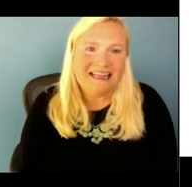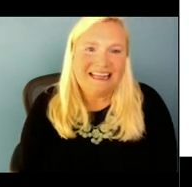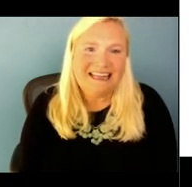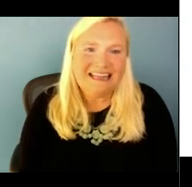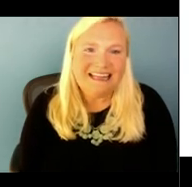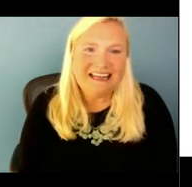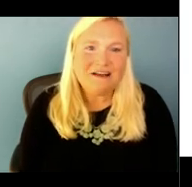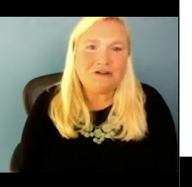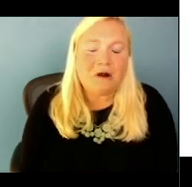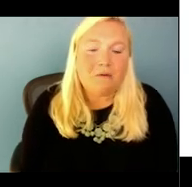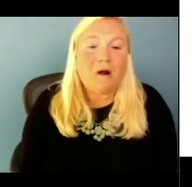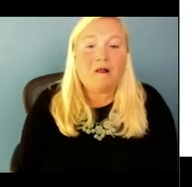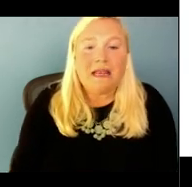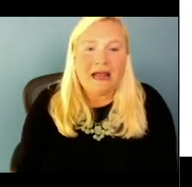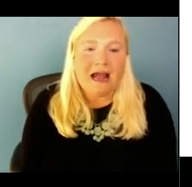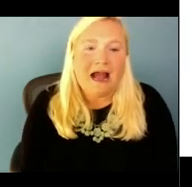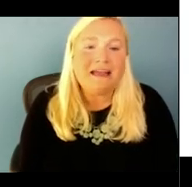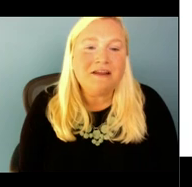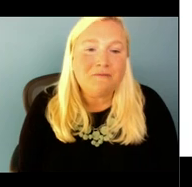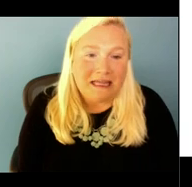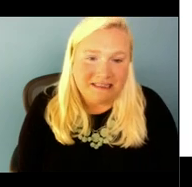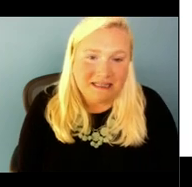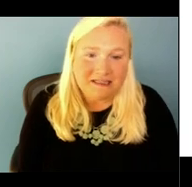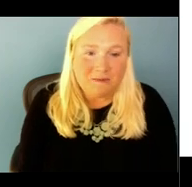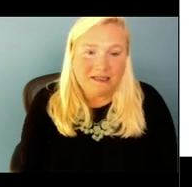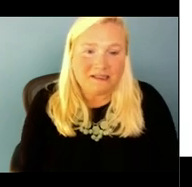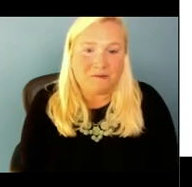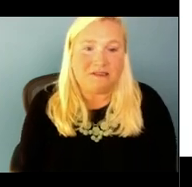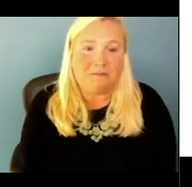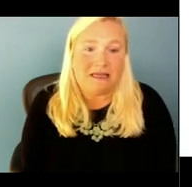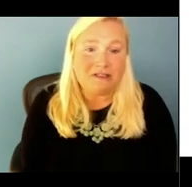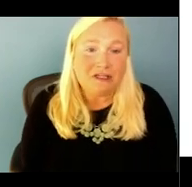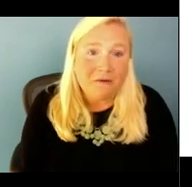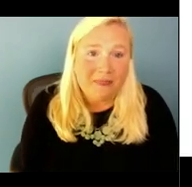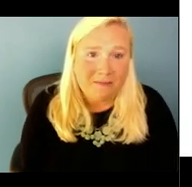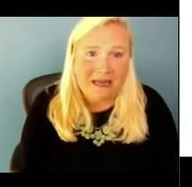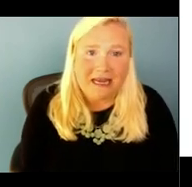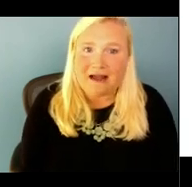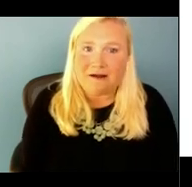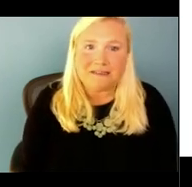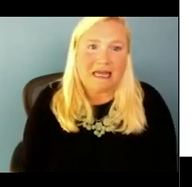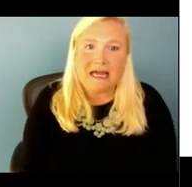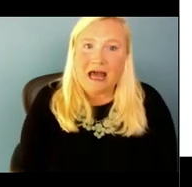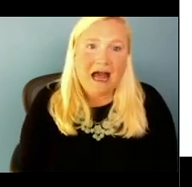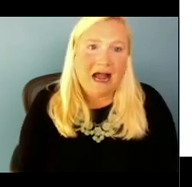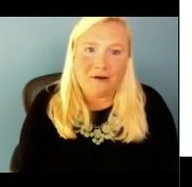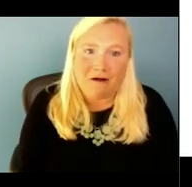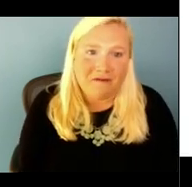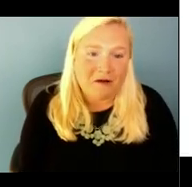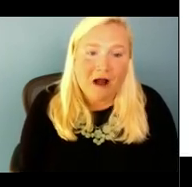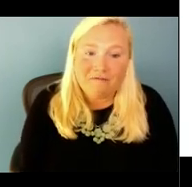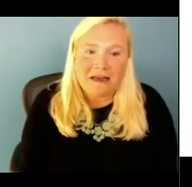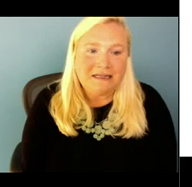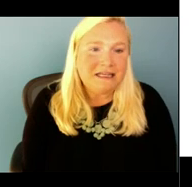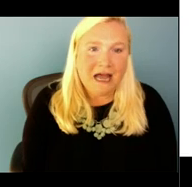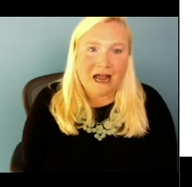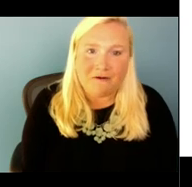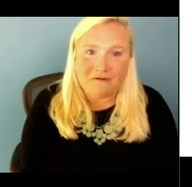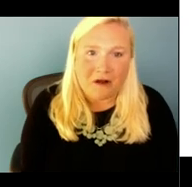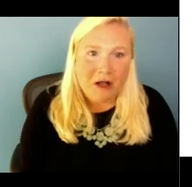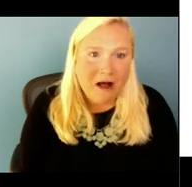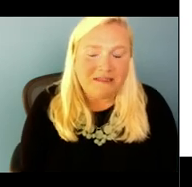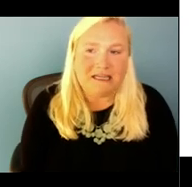your shift. Sure. Well, and I can relate to this, because this was me too in the beginning. I was like, I do not feel